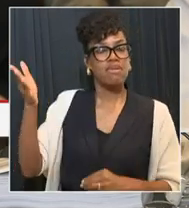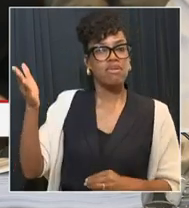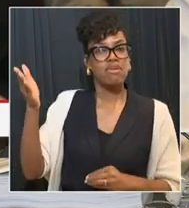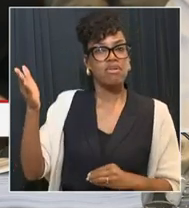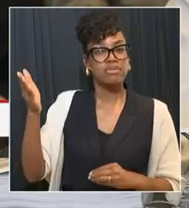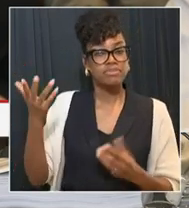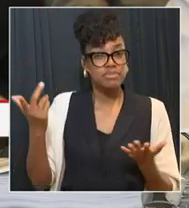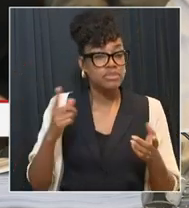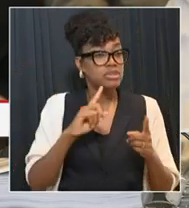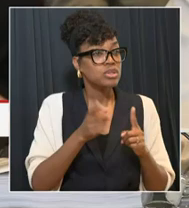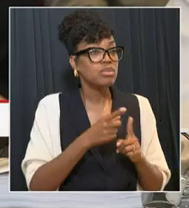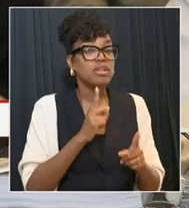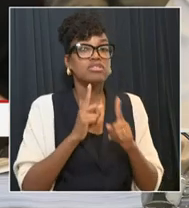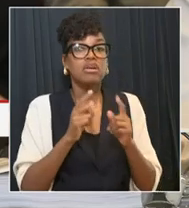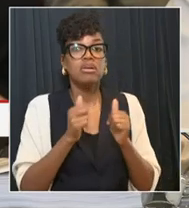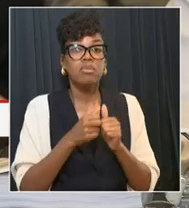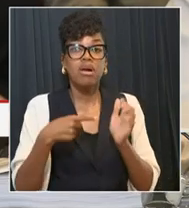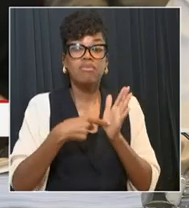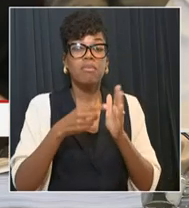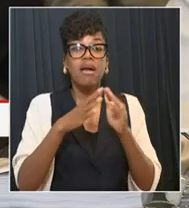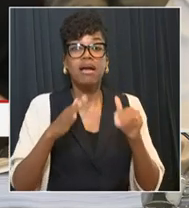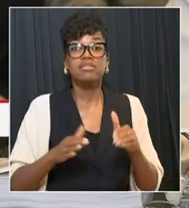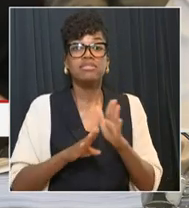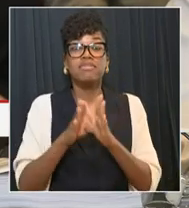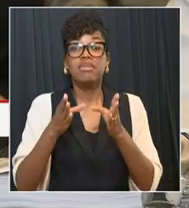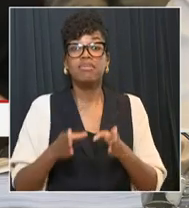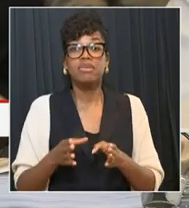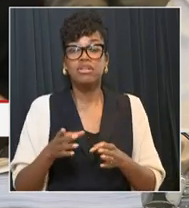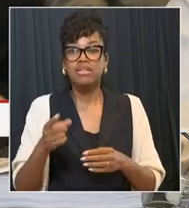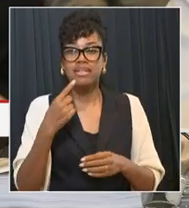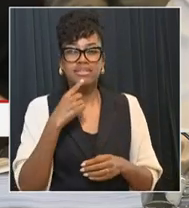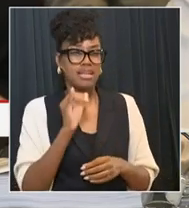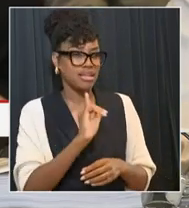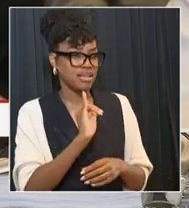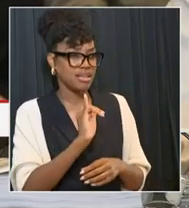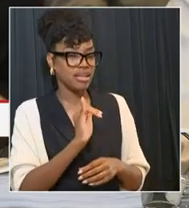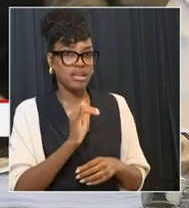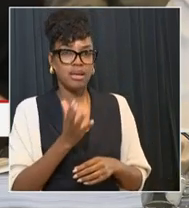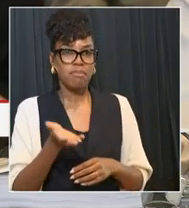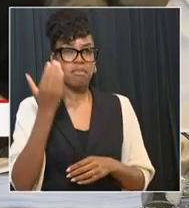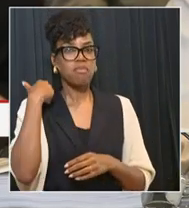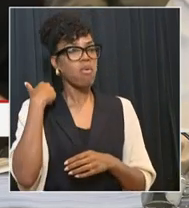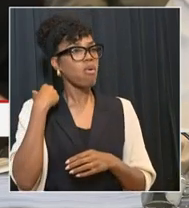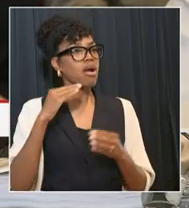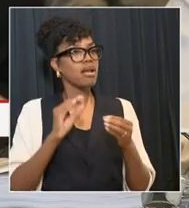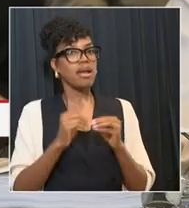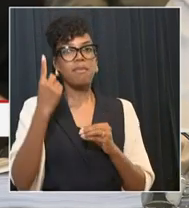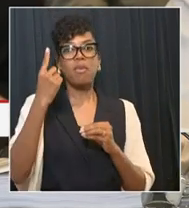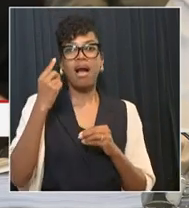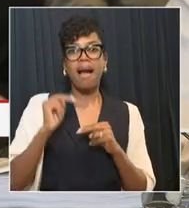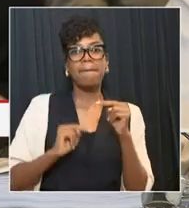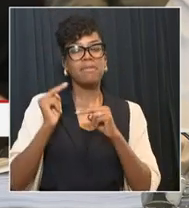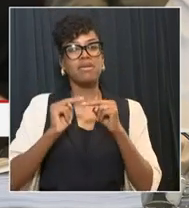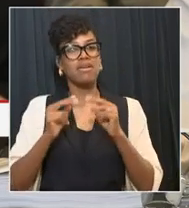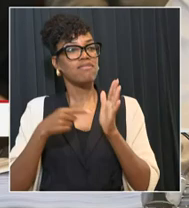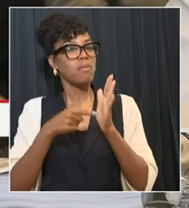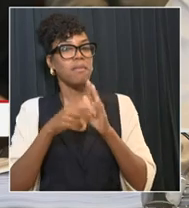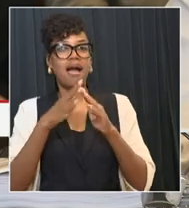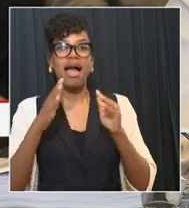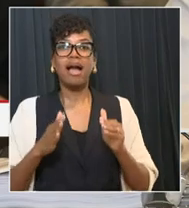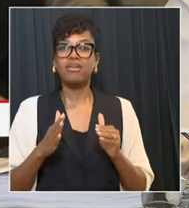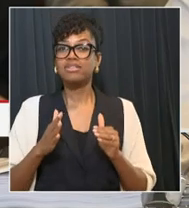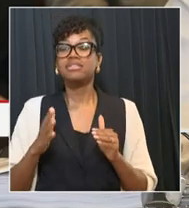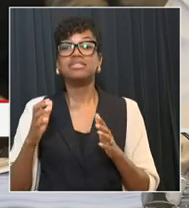affordable housing developers, they say, why did we go from being #1 in building affordable housing and attracting